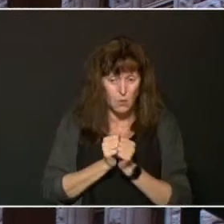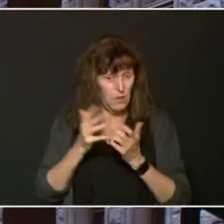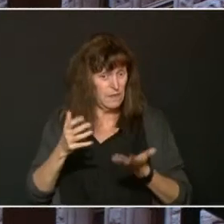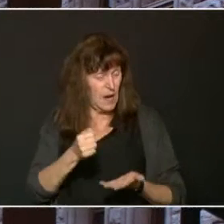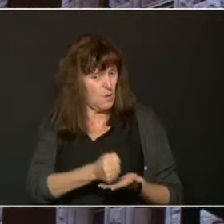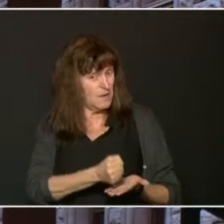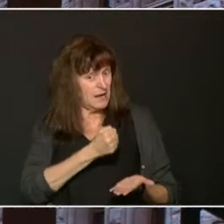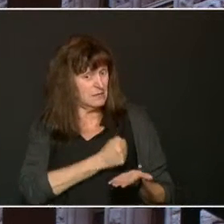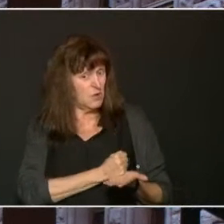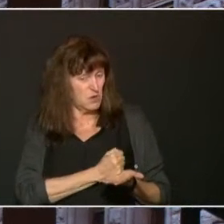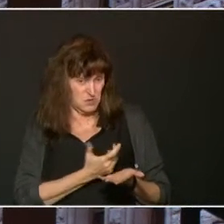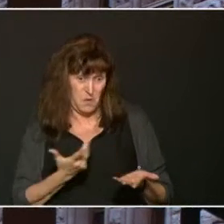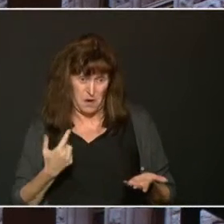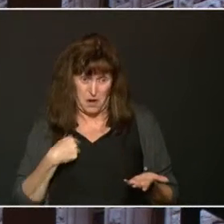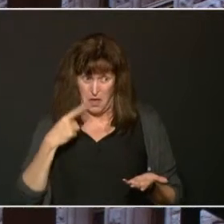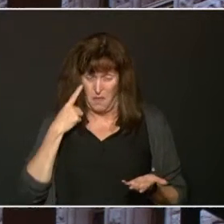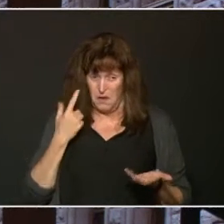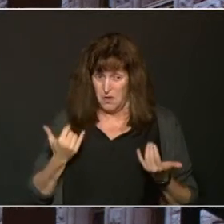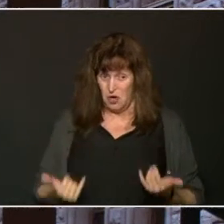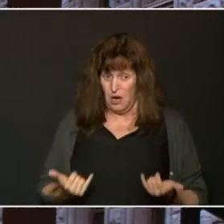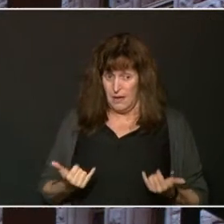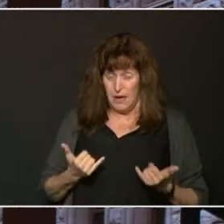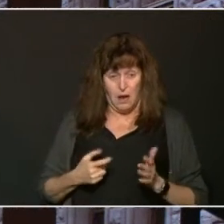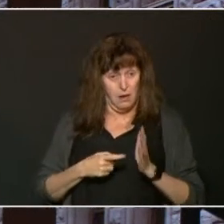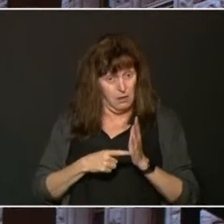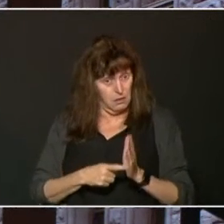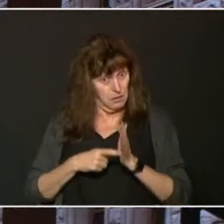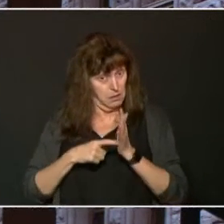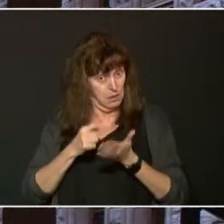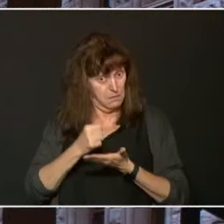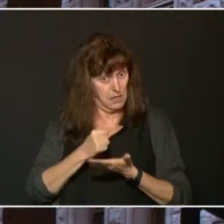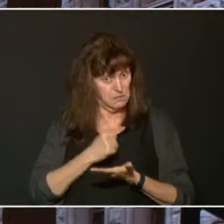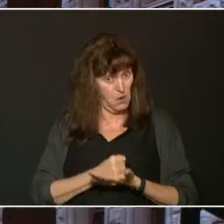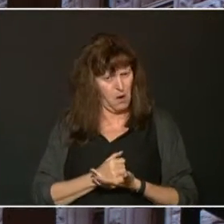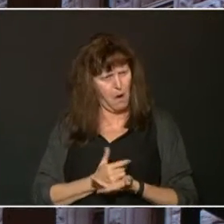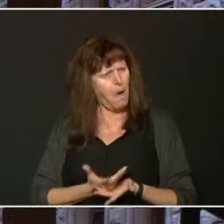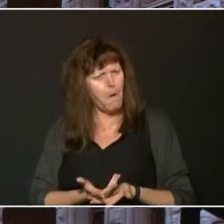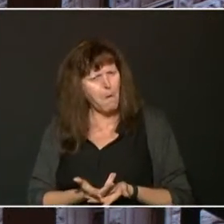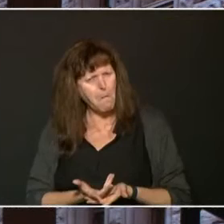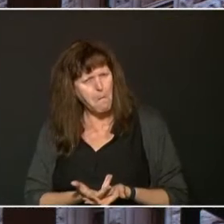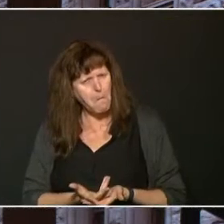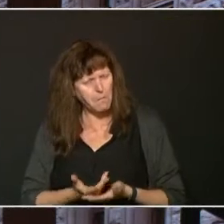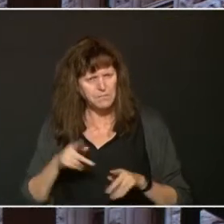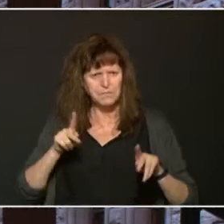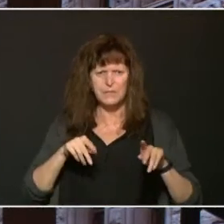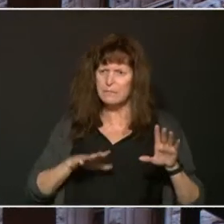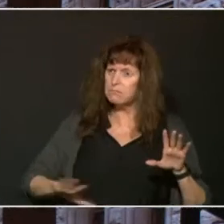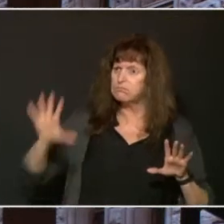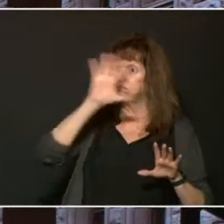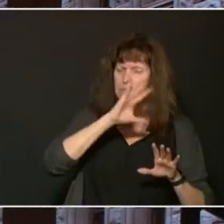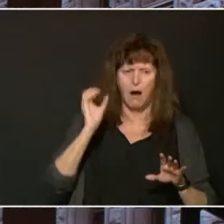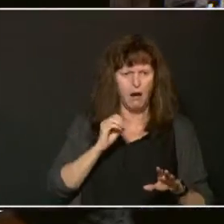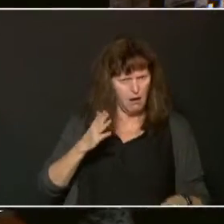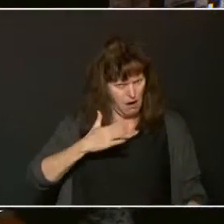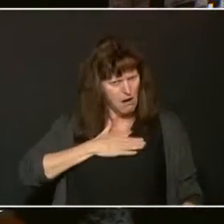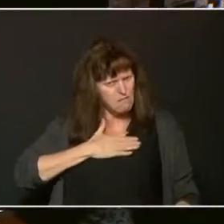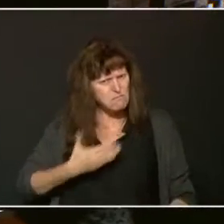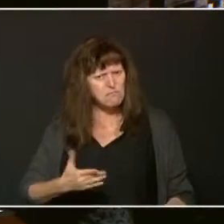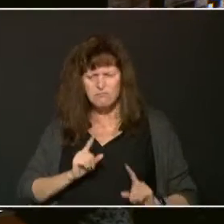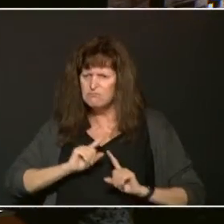it's necessary at this point, given that Ontarians are coming forward and getting immunized at such a great rate. Next